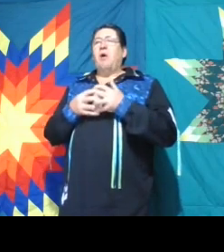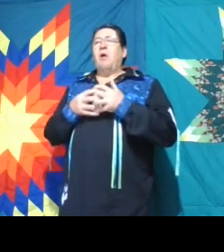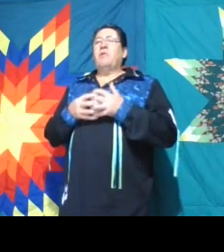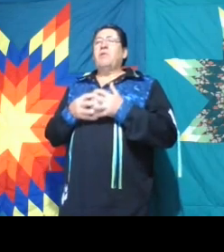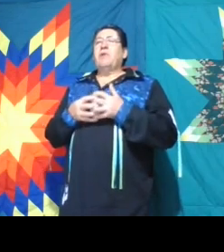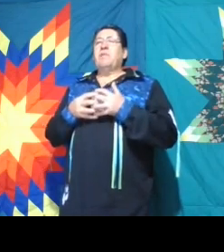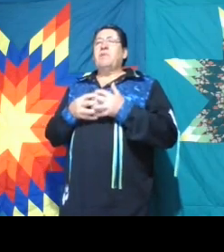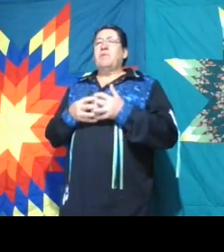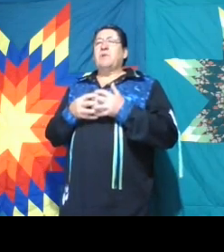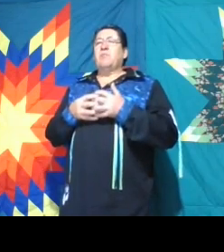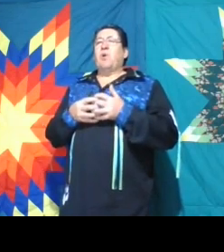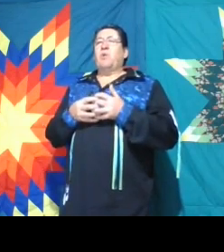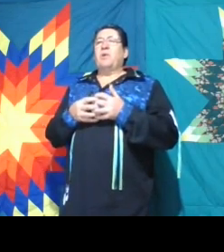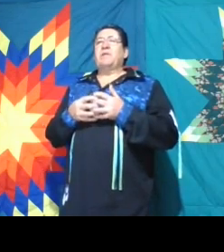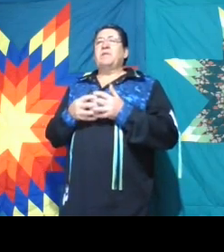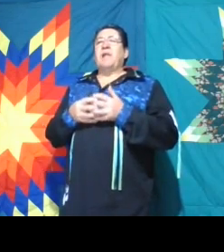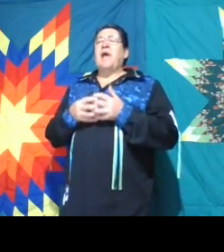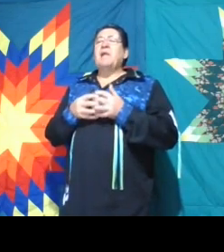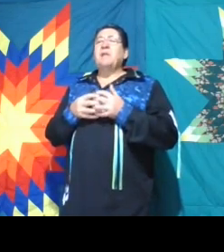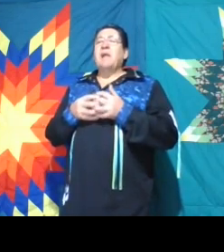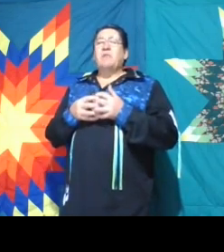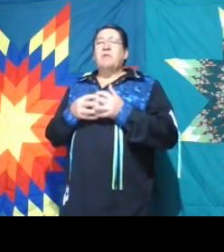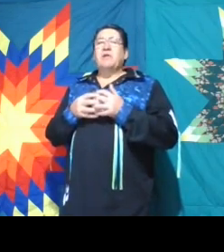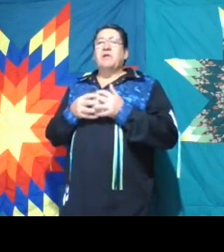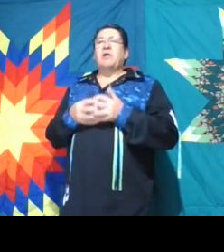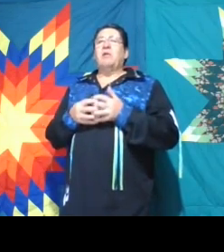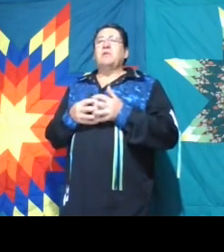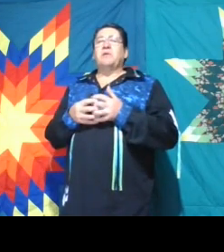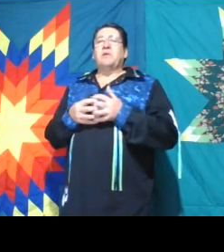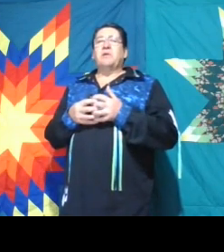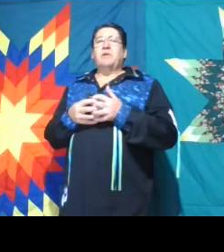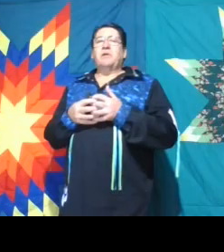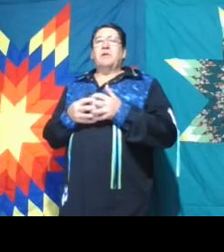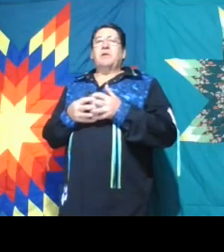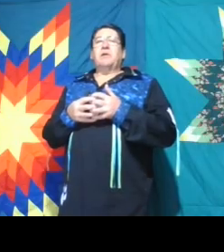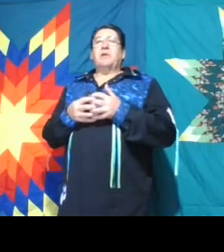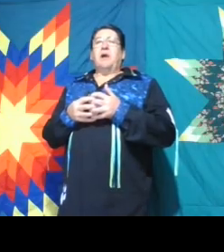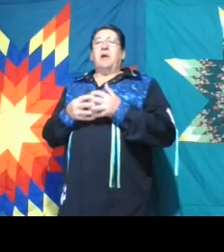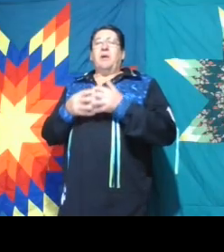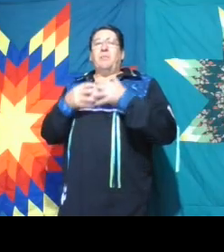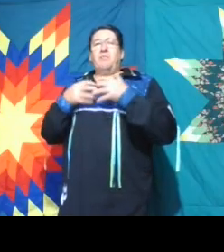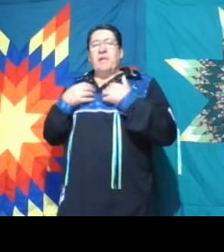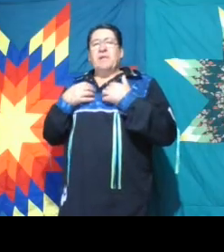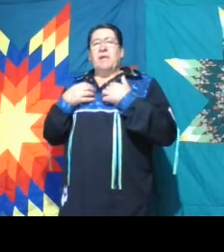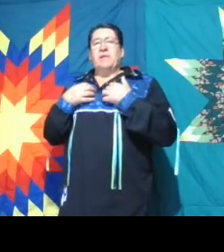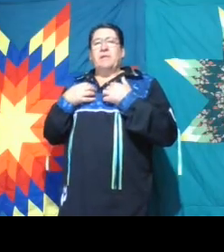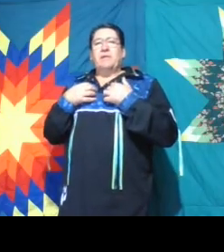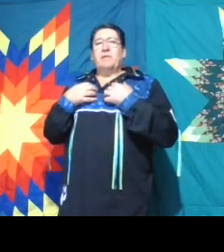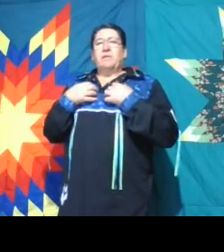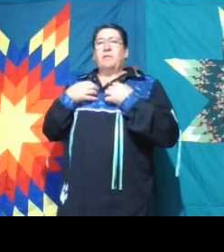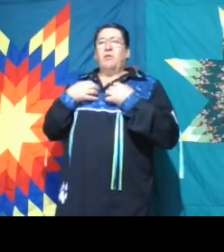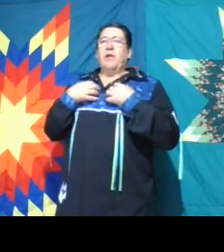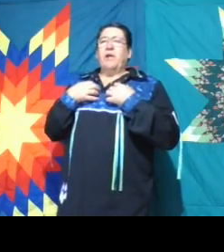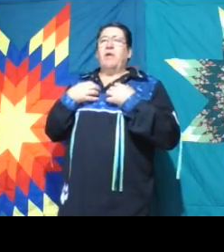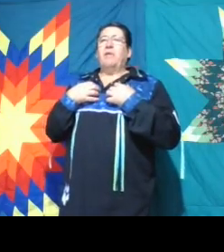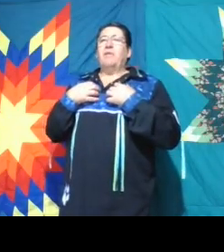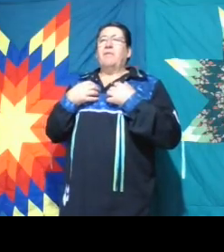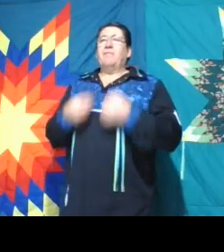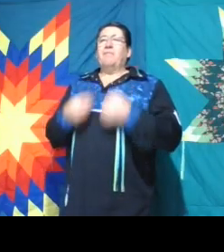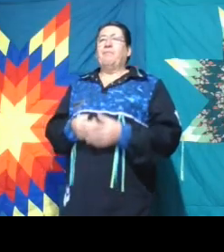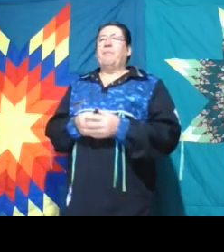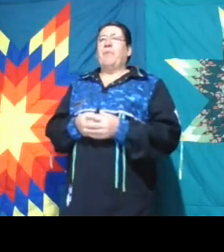through all 3 of those components. Land, language, and culture makes us who we